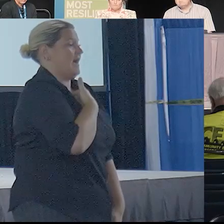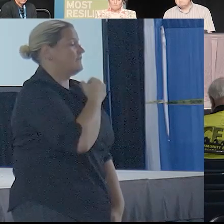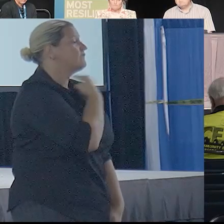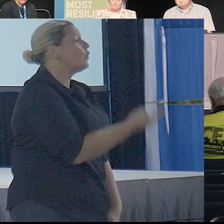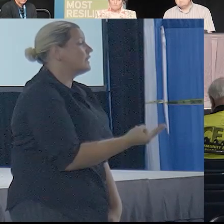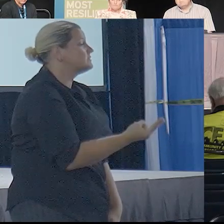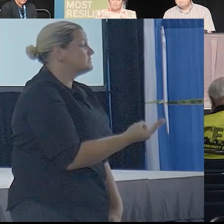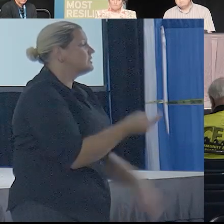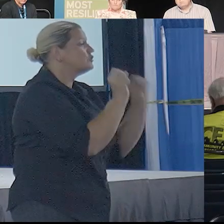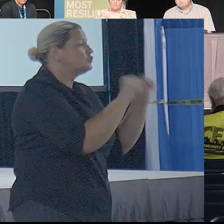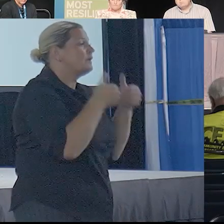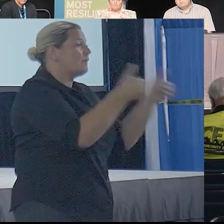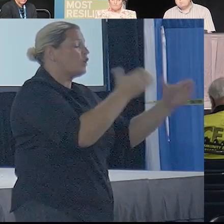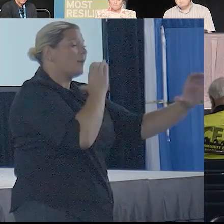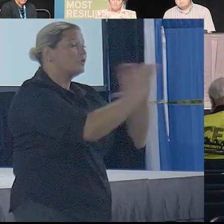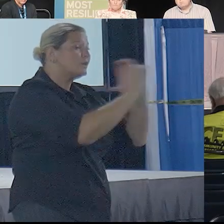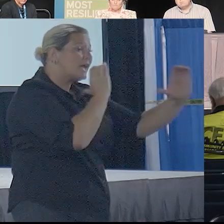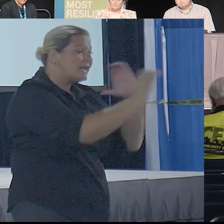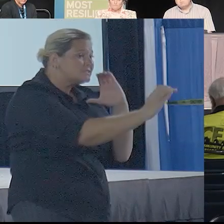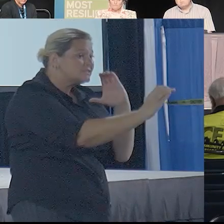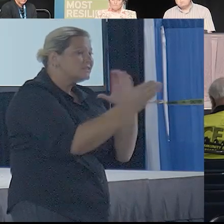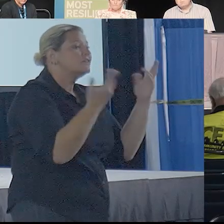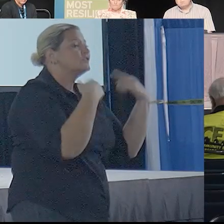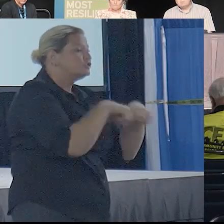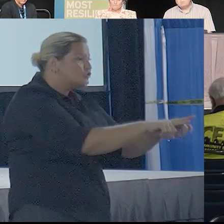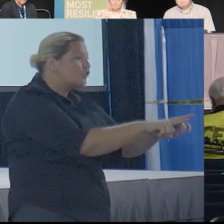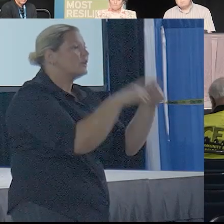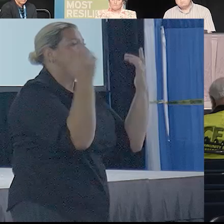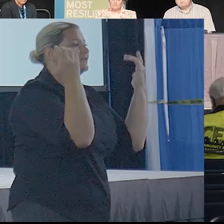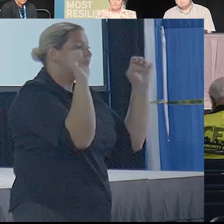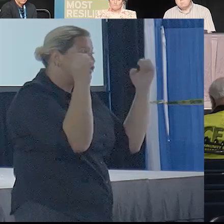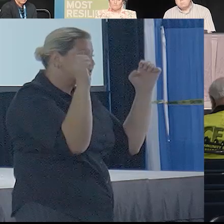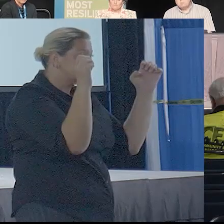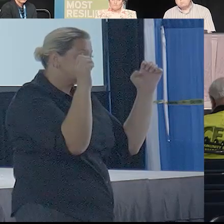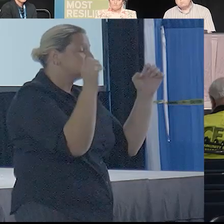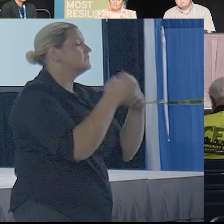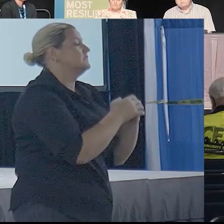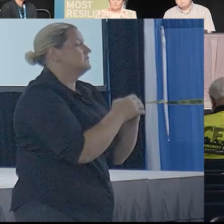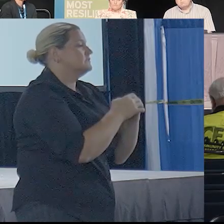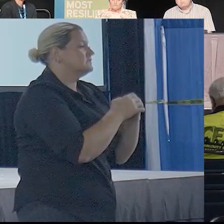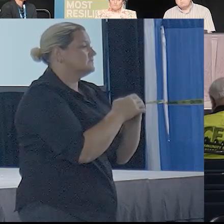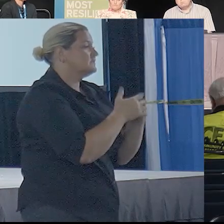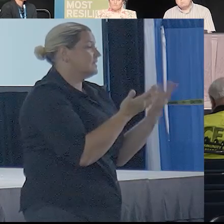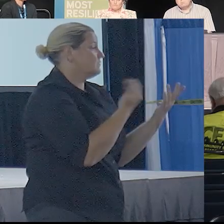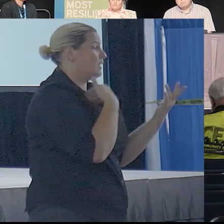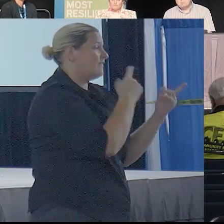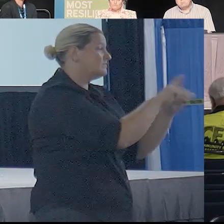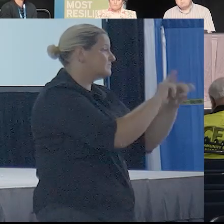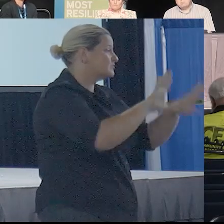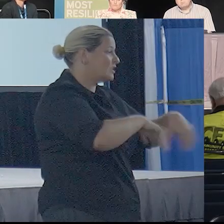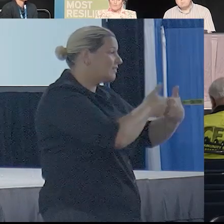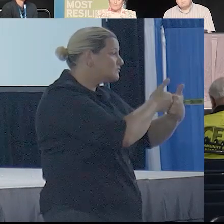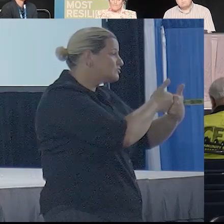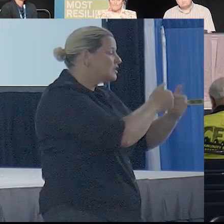to be able to communicate with the emergency services. I think we have challenges here with